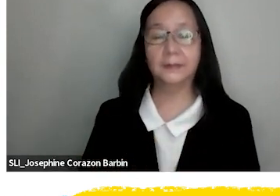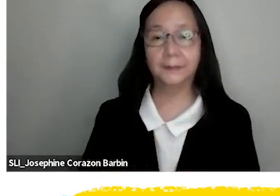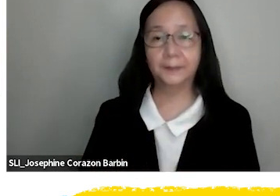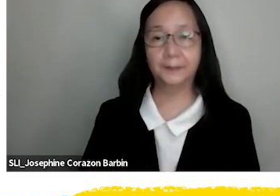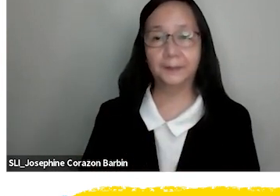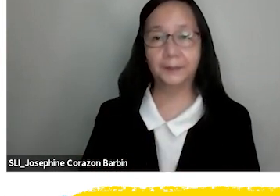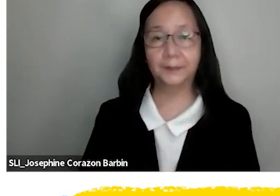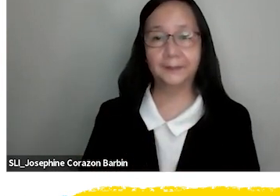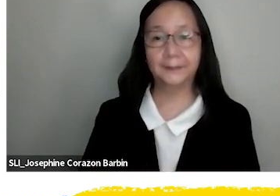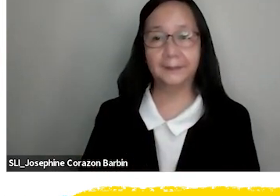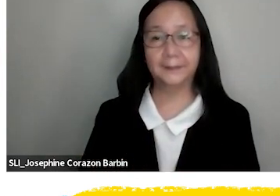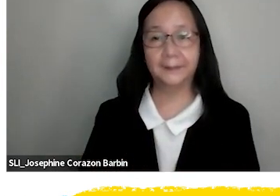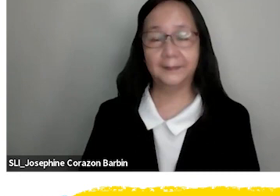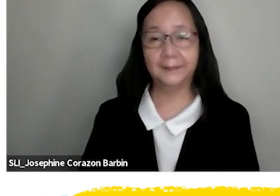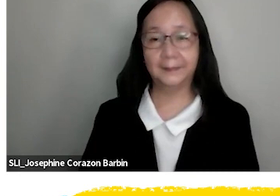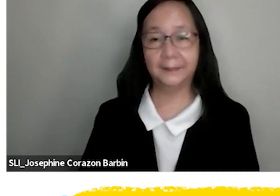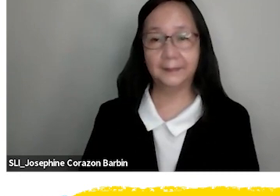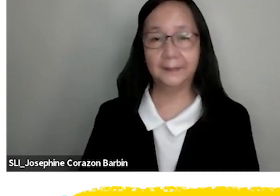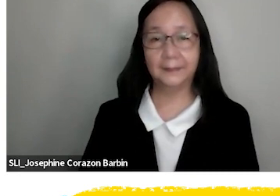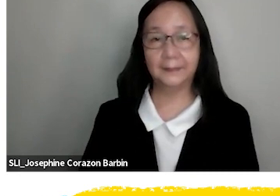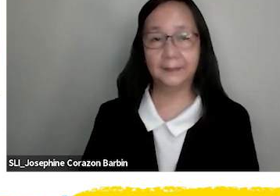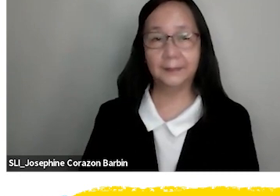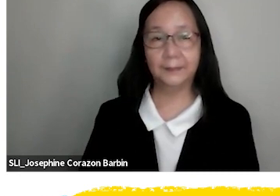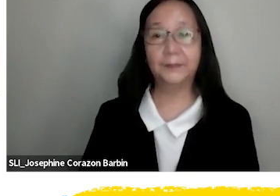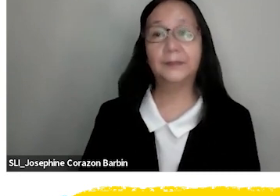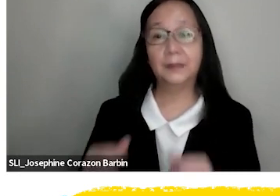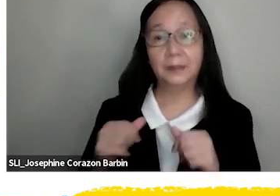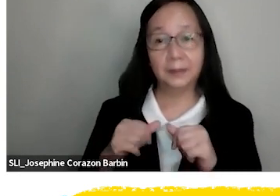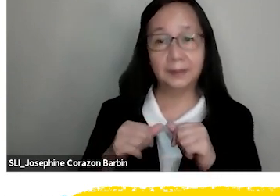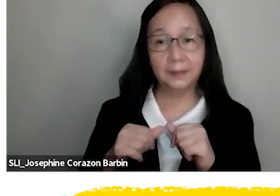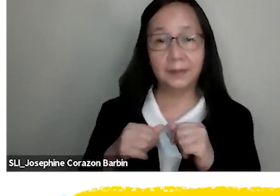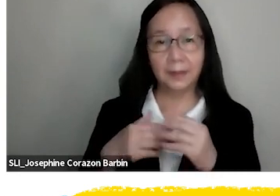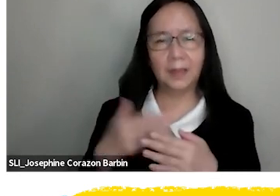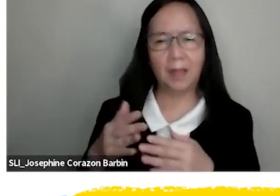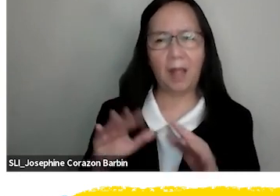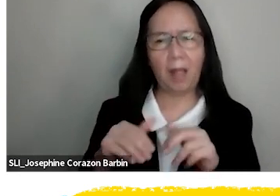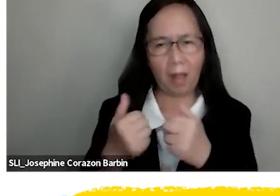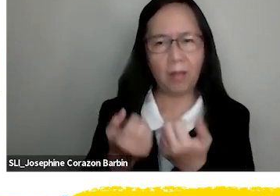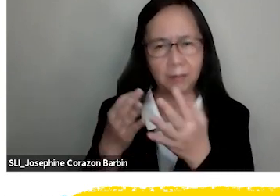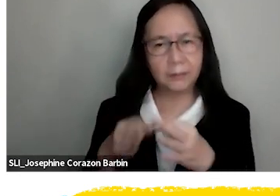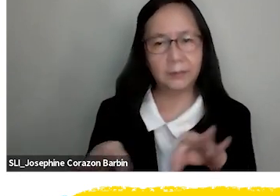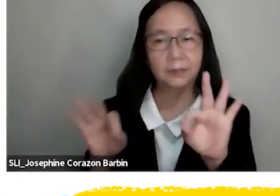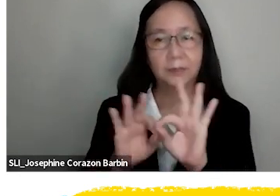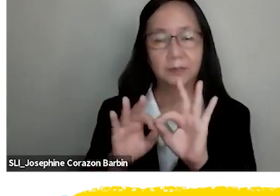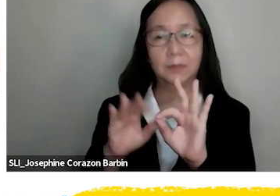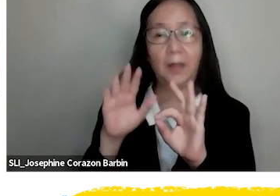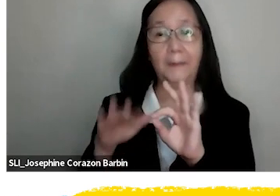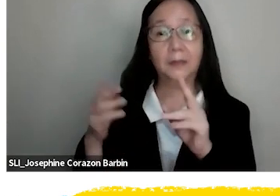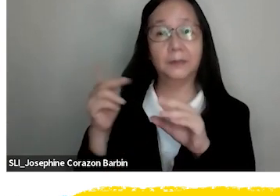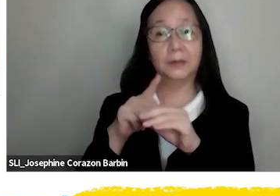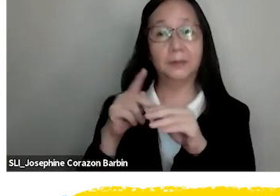And let me focus on how important the child